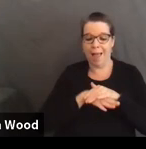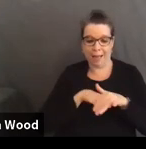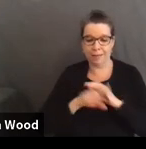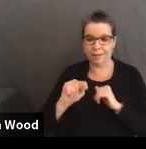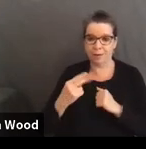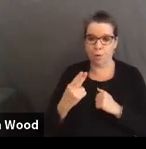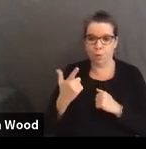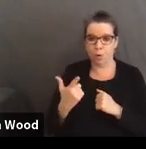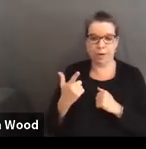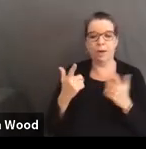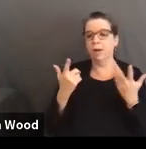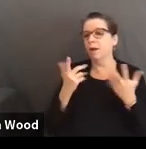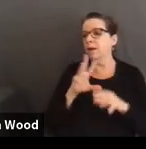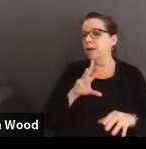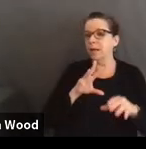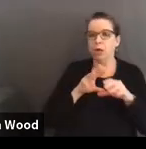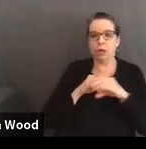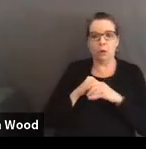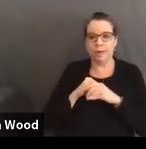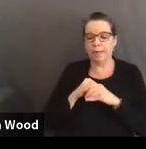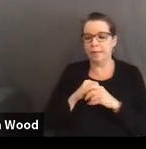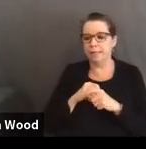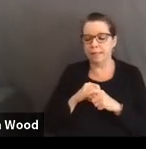Home Learning, including